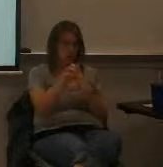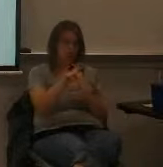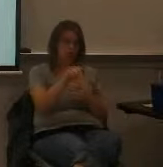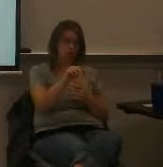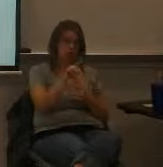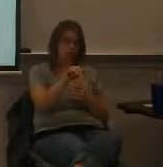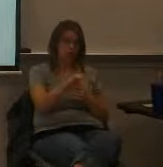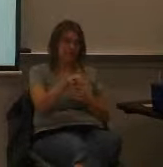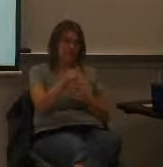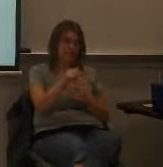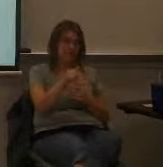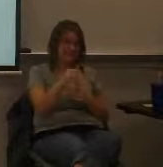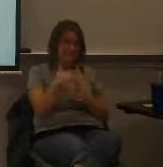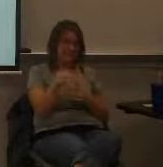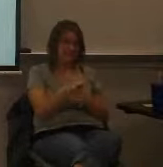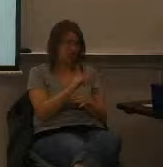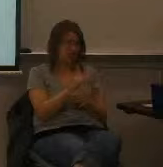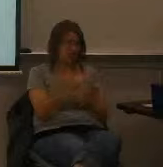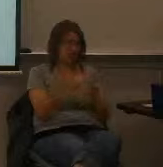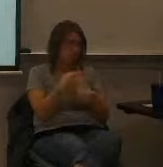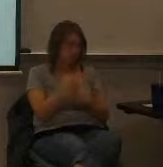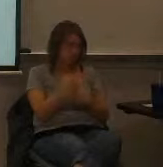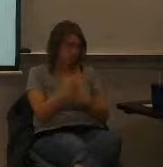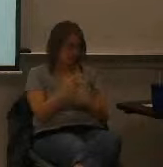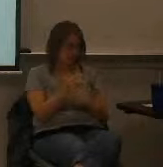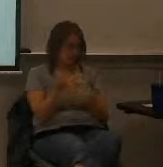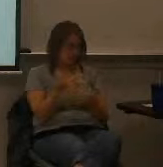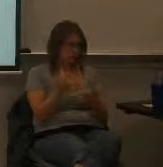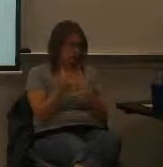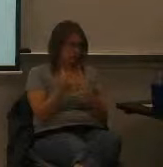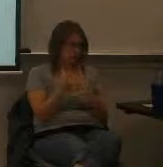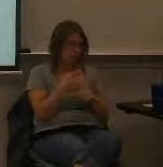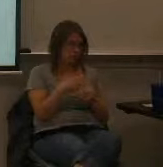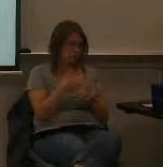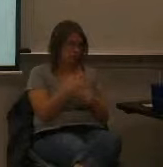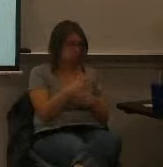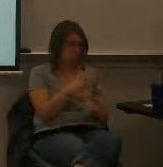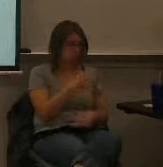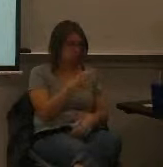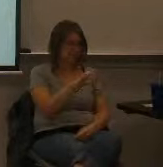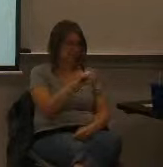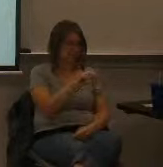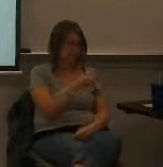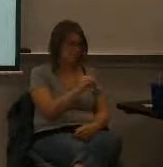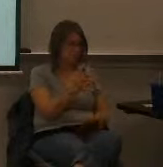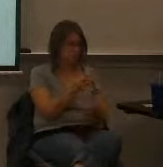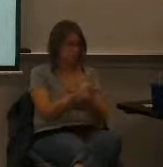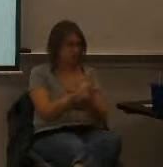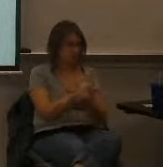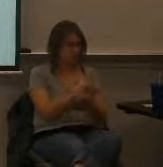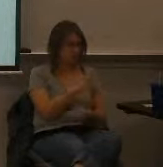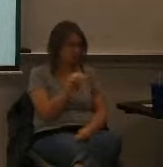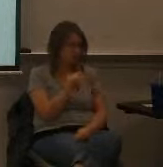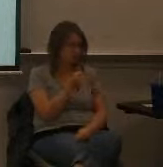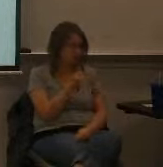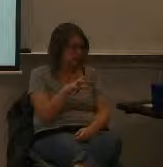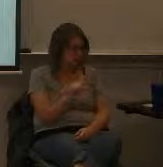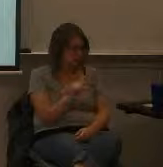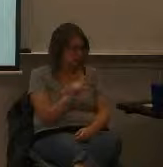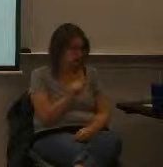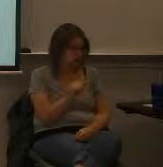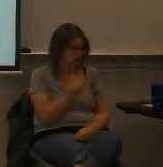ecosystem function of a lot of productivity and productivity of toxic cyanobacteria, right? It's a function, but it's not necessarily a function